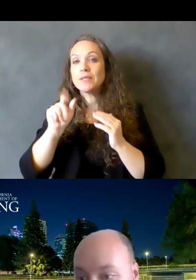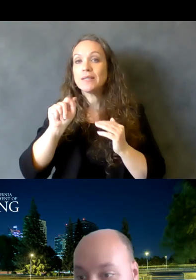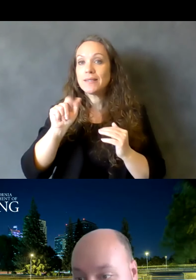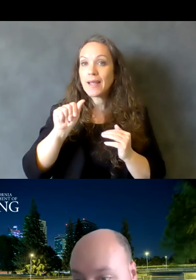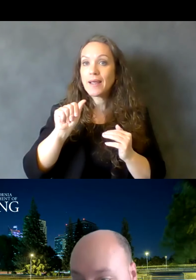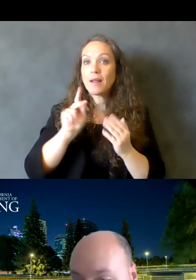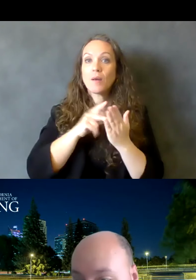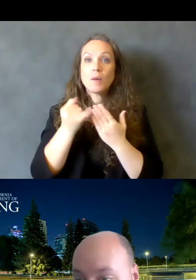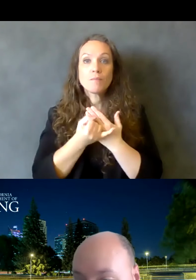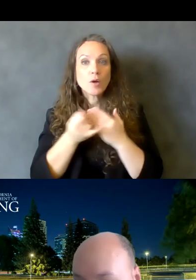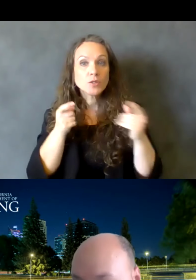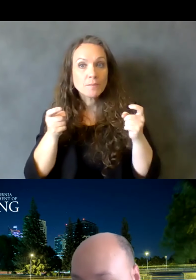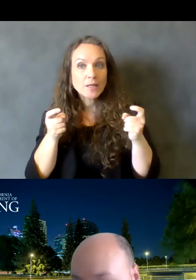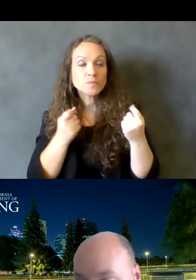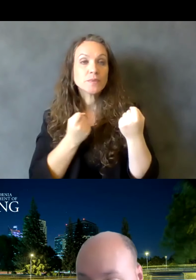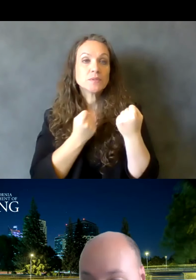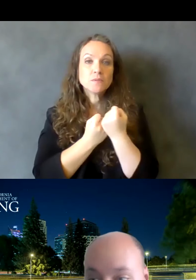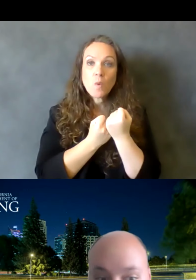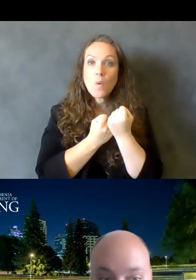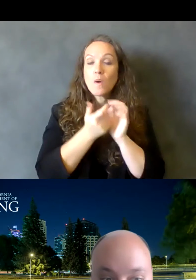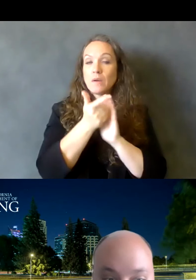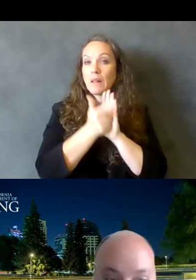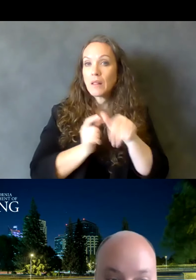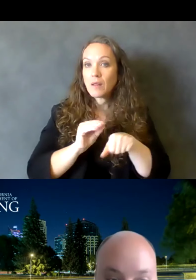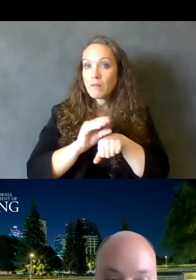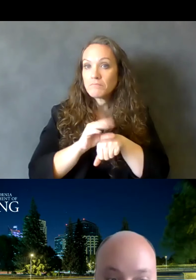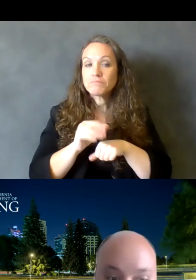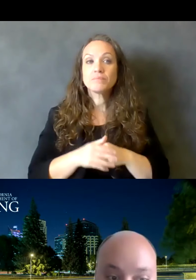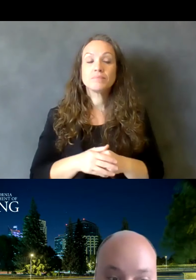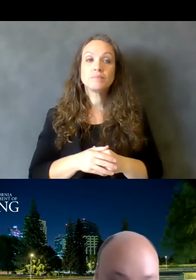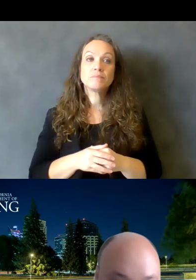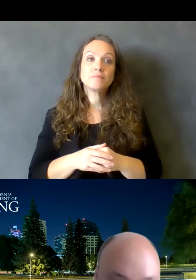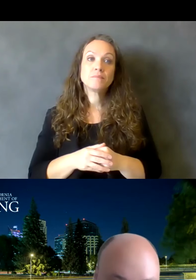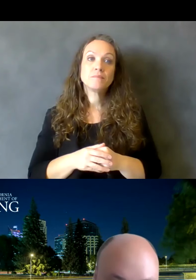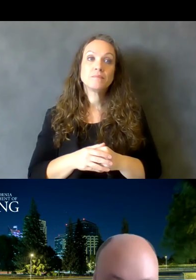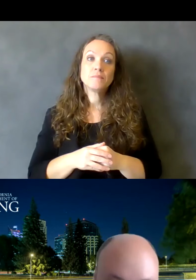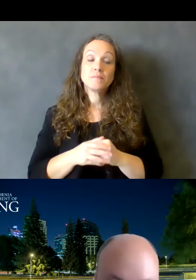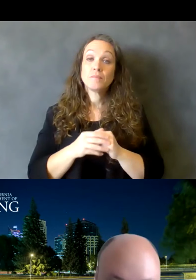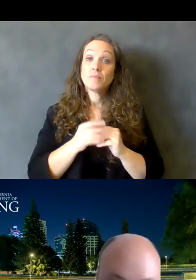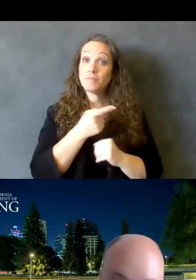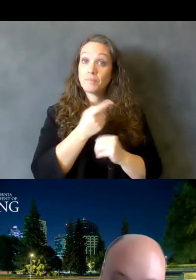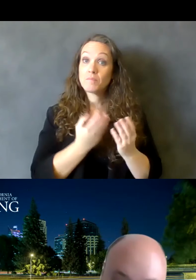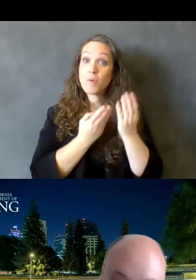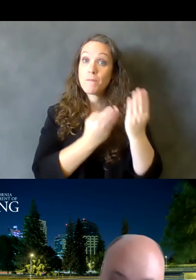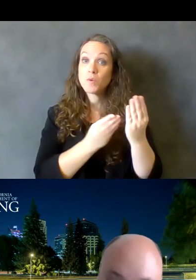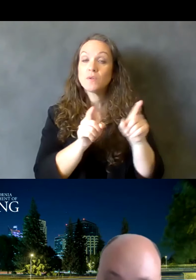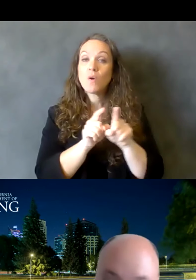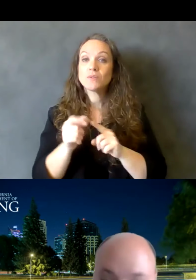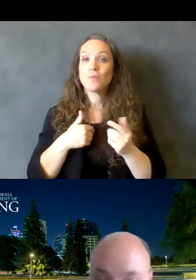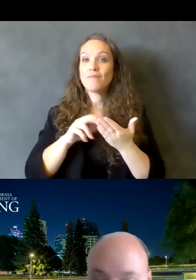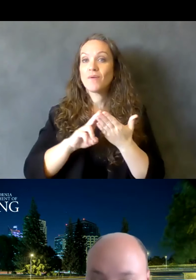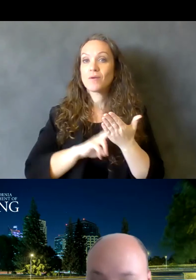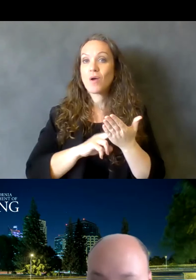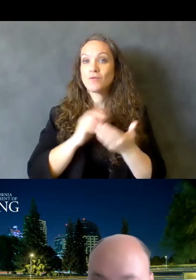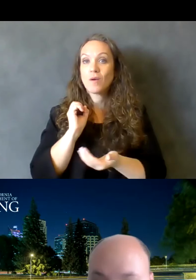management, support, and legal resources. The proposal also includes contract funding and authority